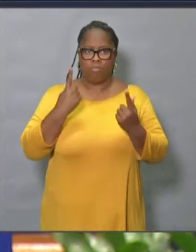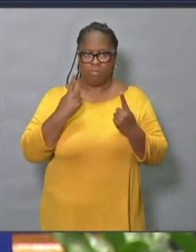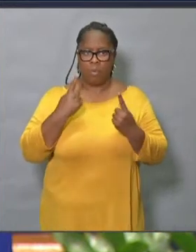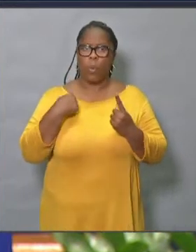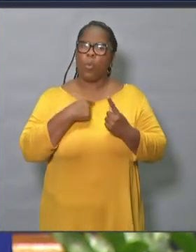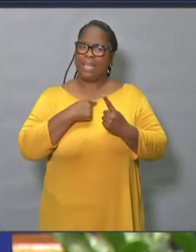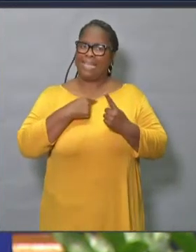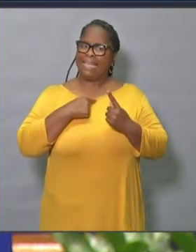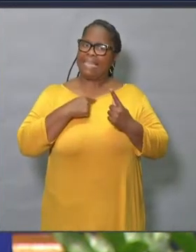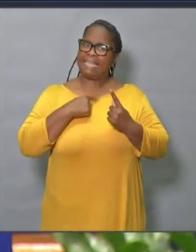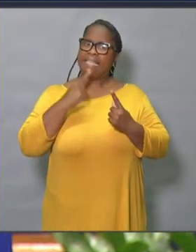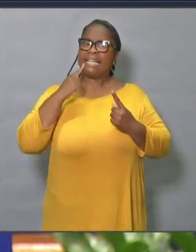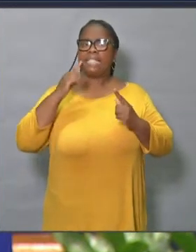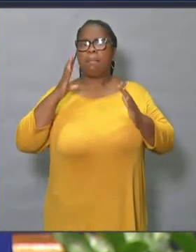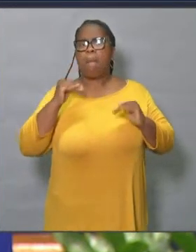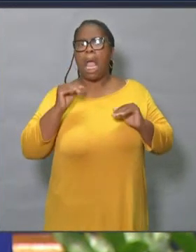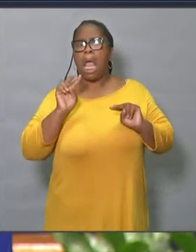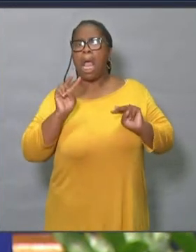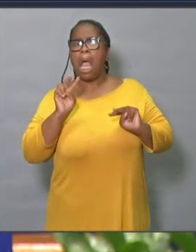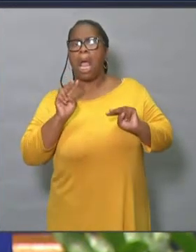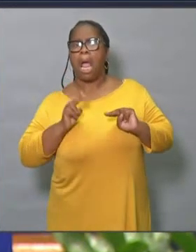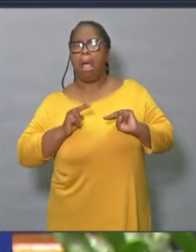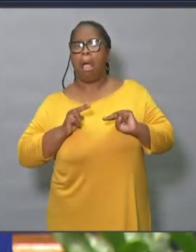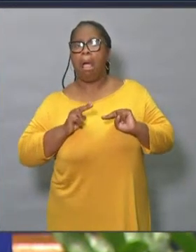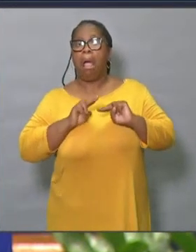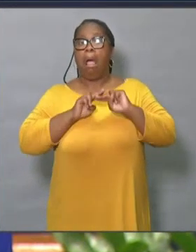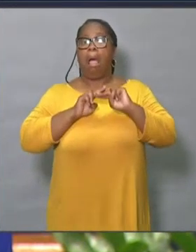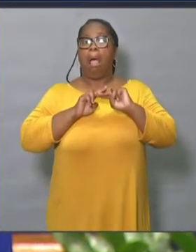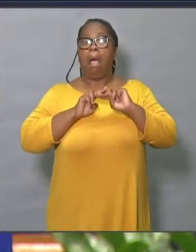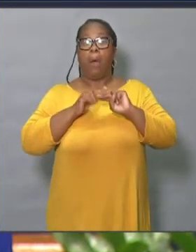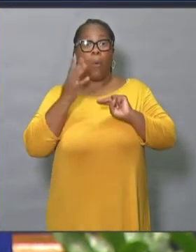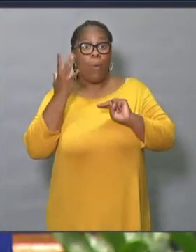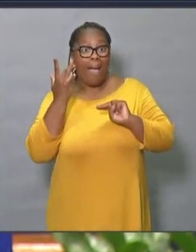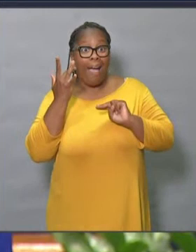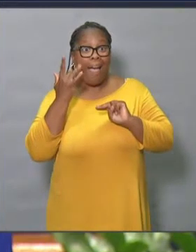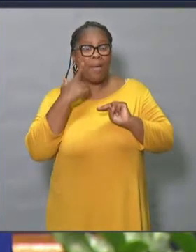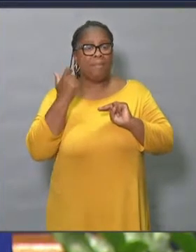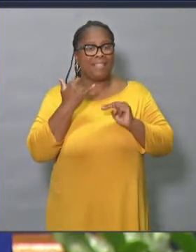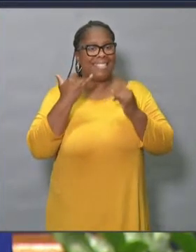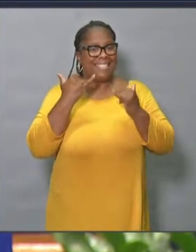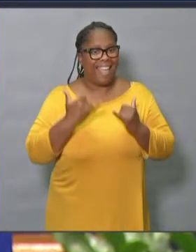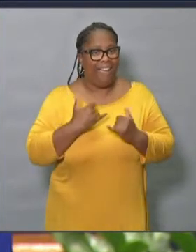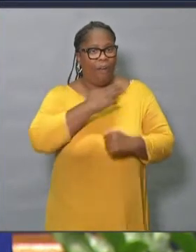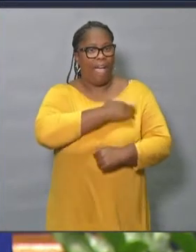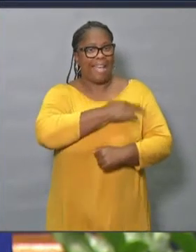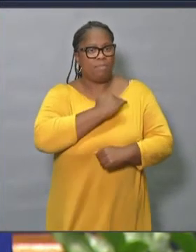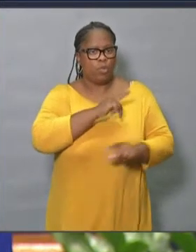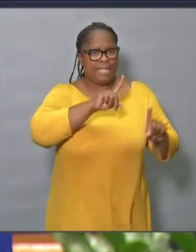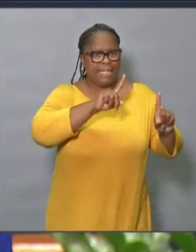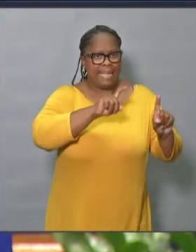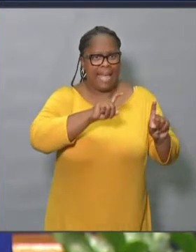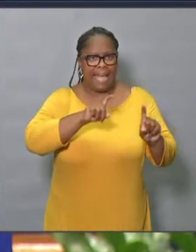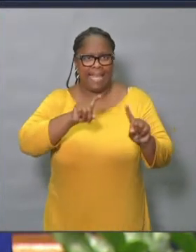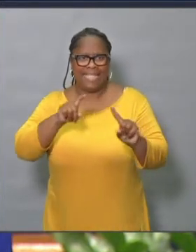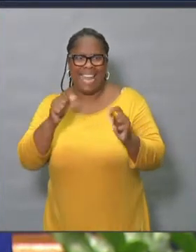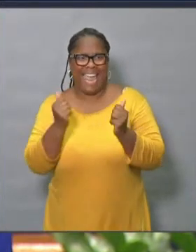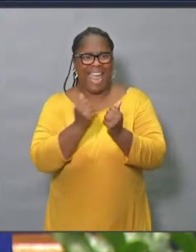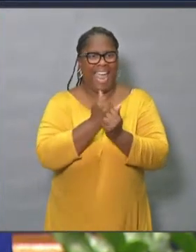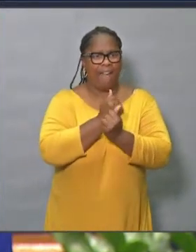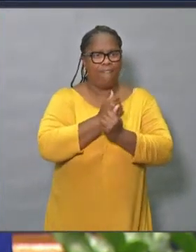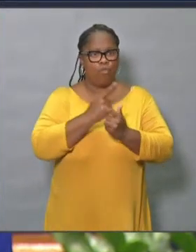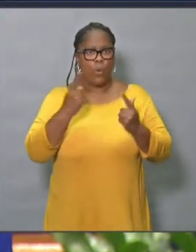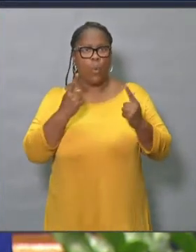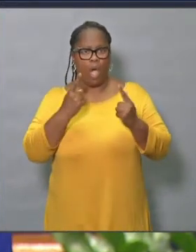an uptick, a slight uptick, because most hospitals are now testing every person that comes in to be admitted into